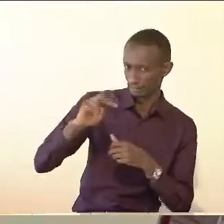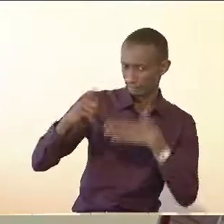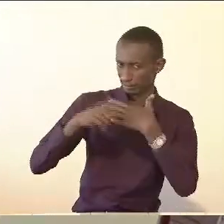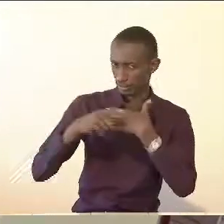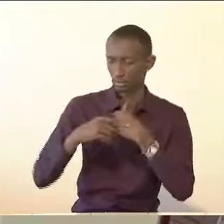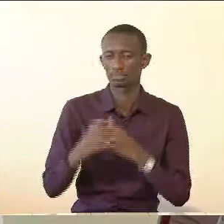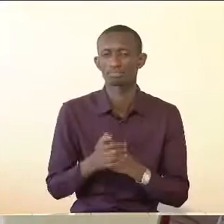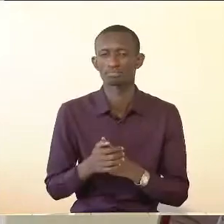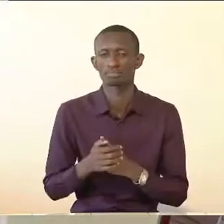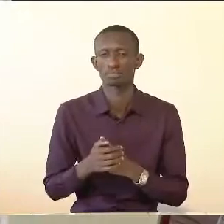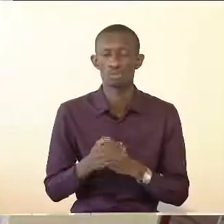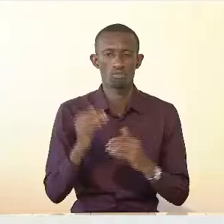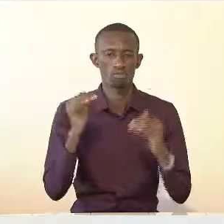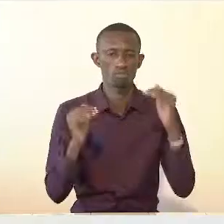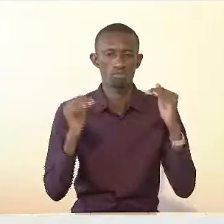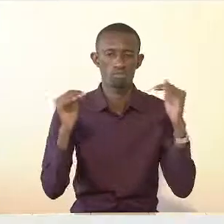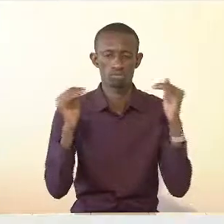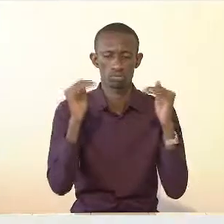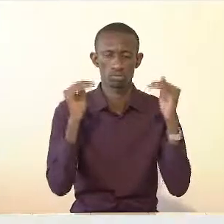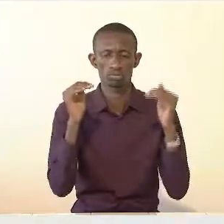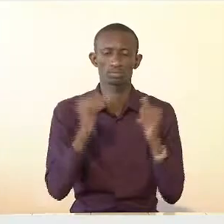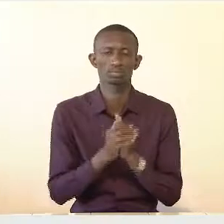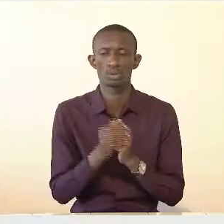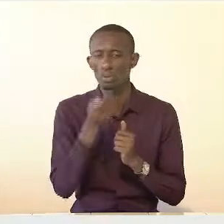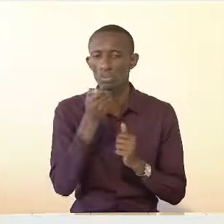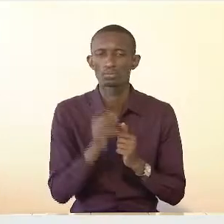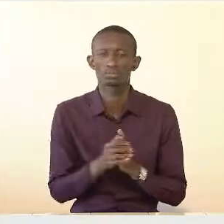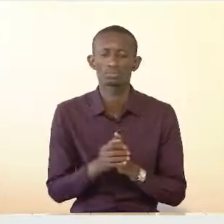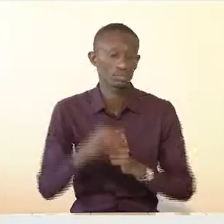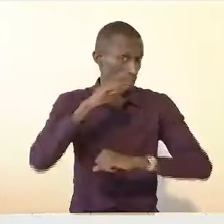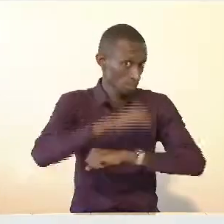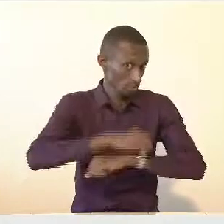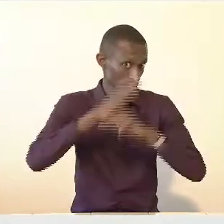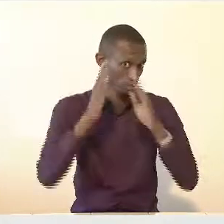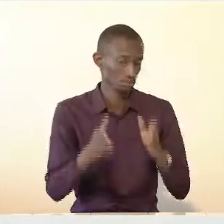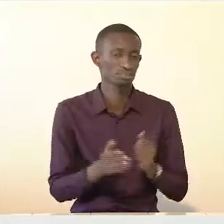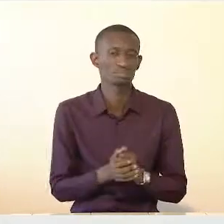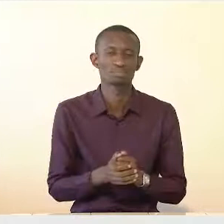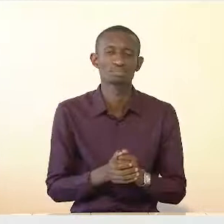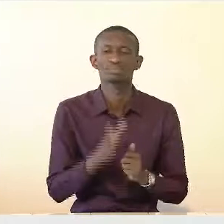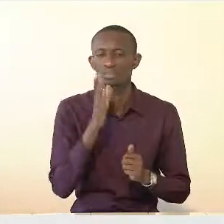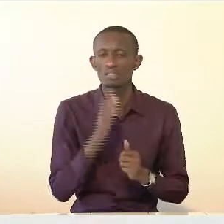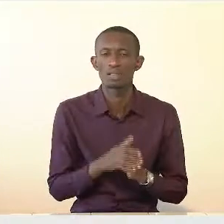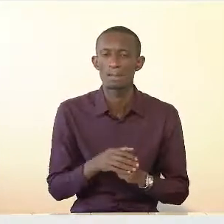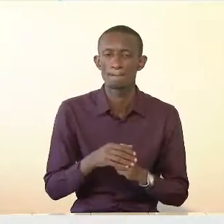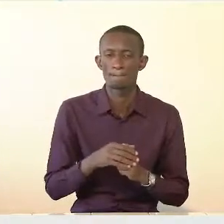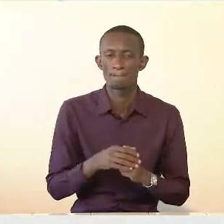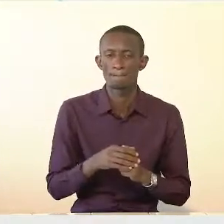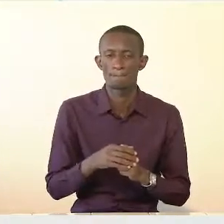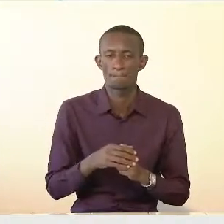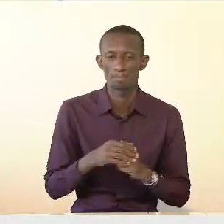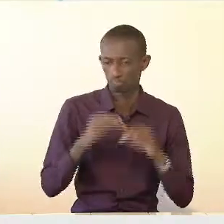temperature. So students, let's try to, maybe go back and I try